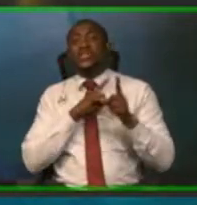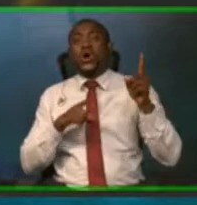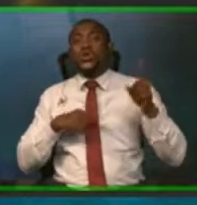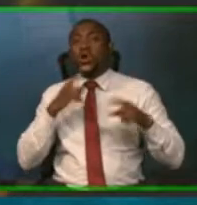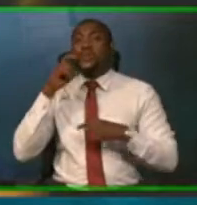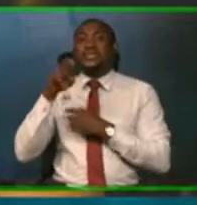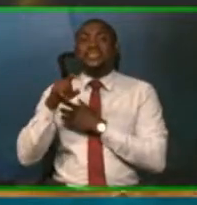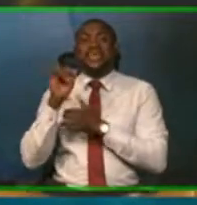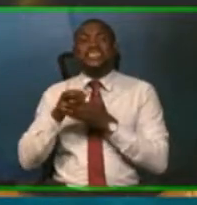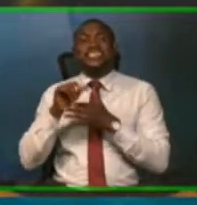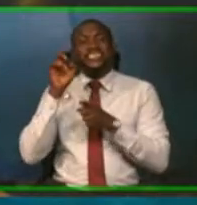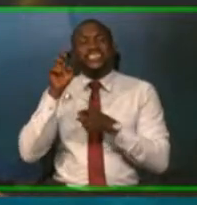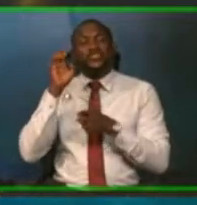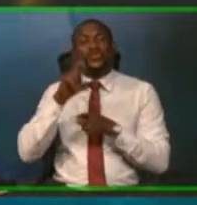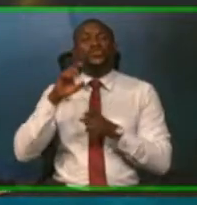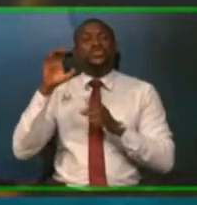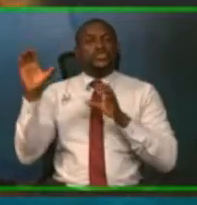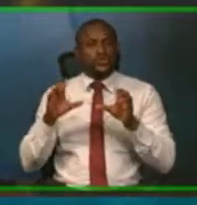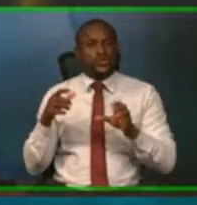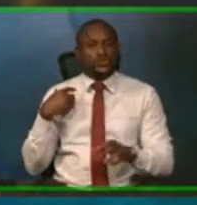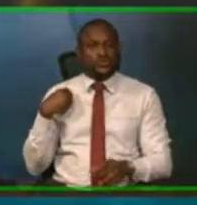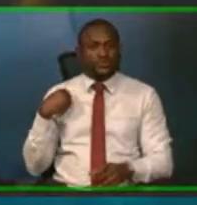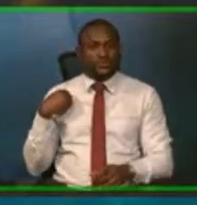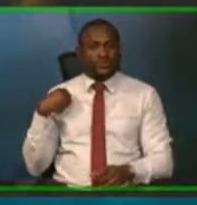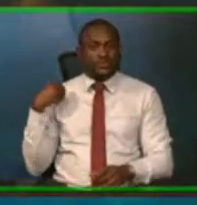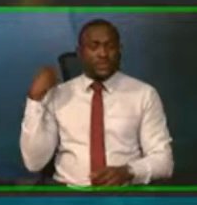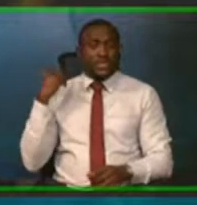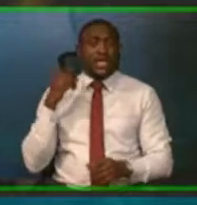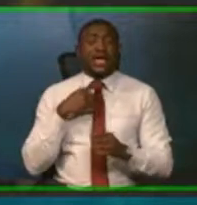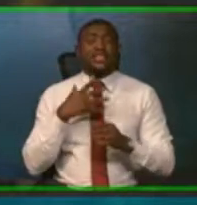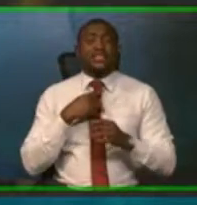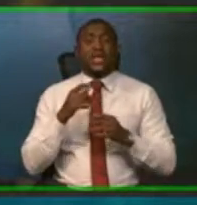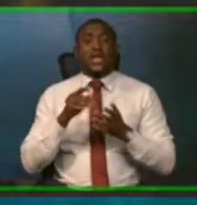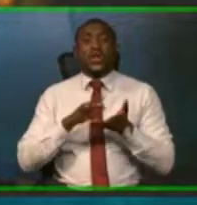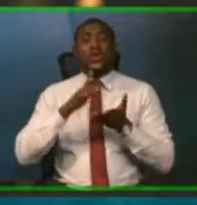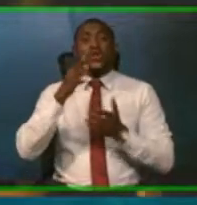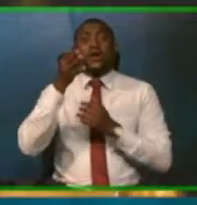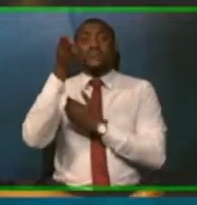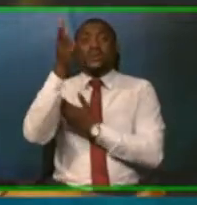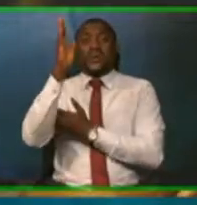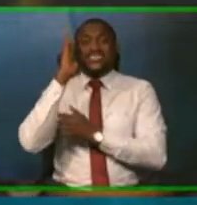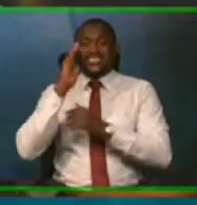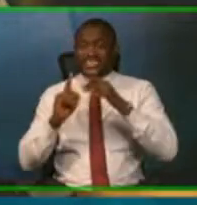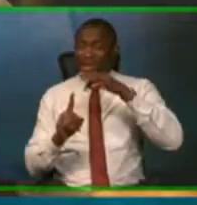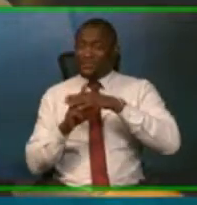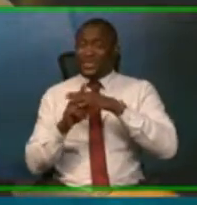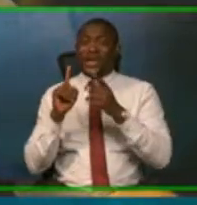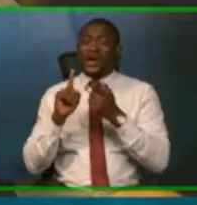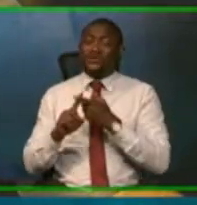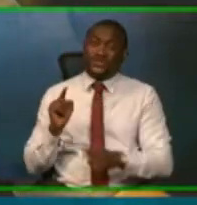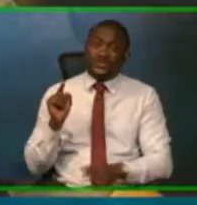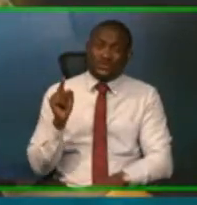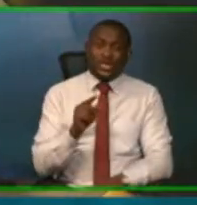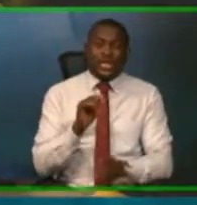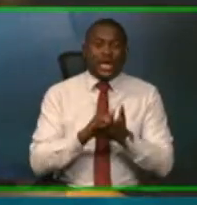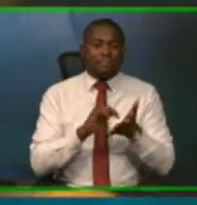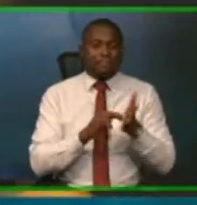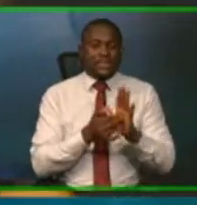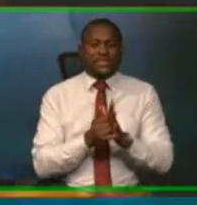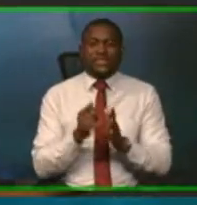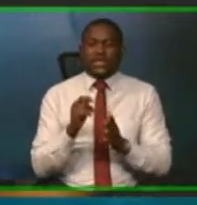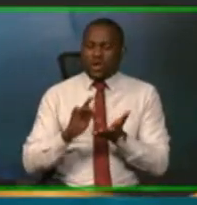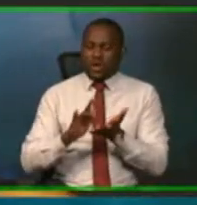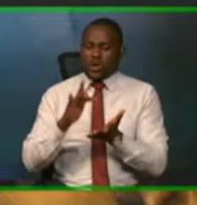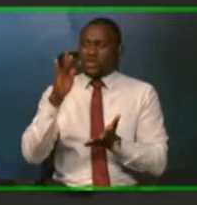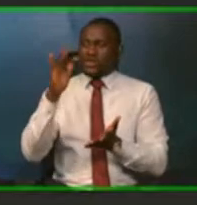that ye should do, and the glory of the Lord shall appear unto you. That means the glory would not